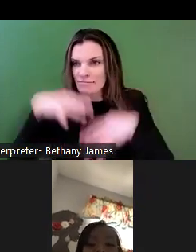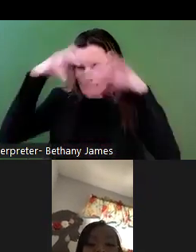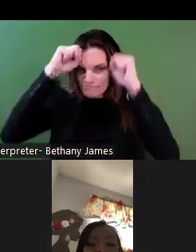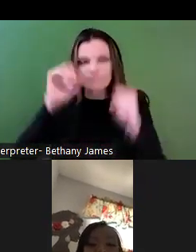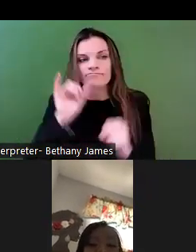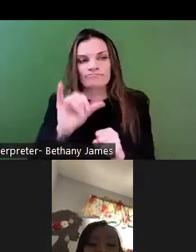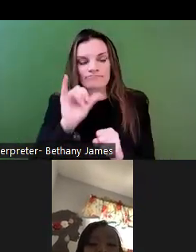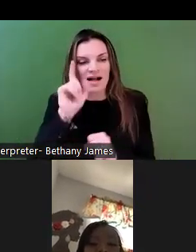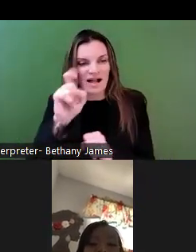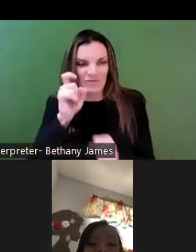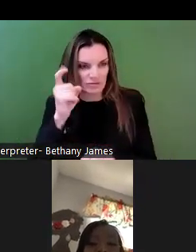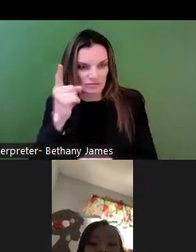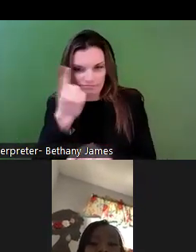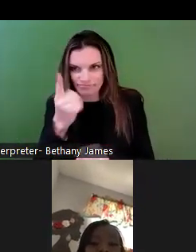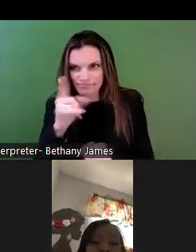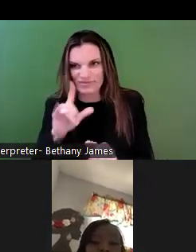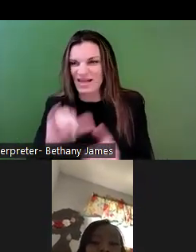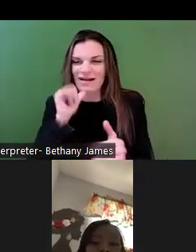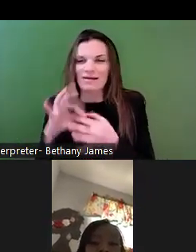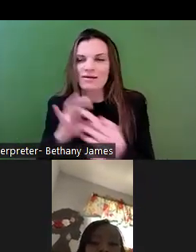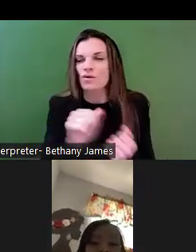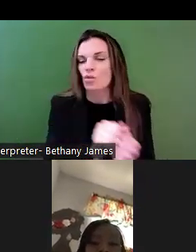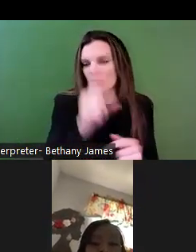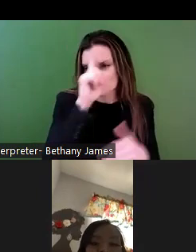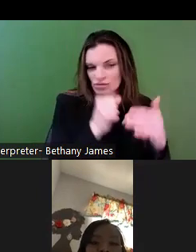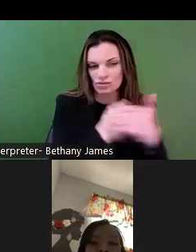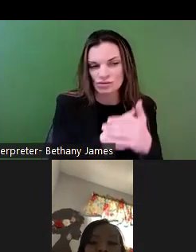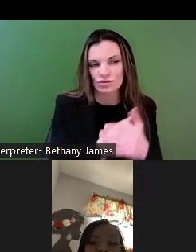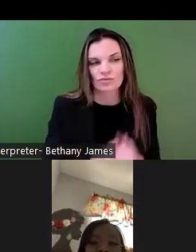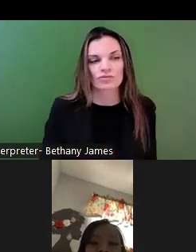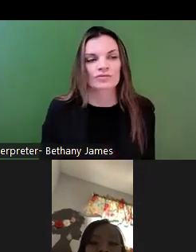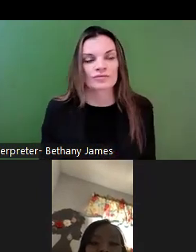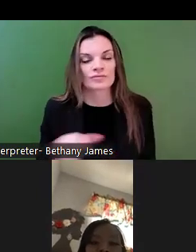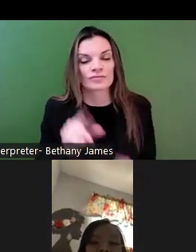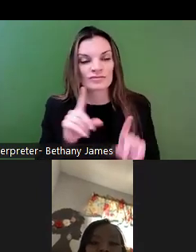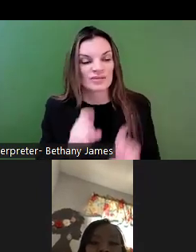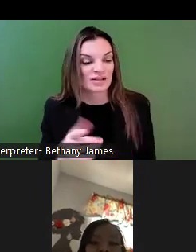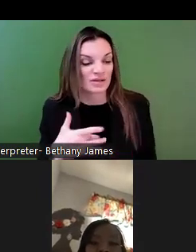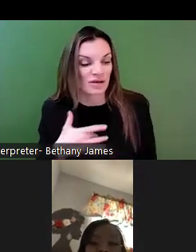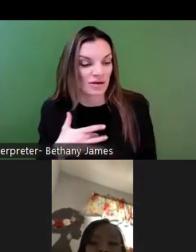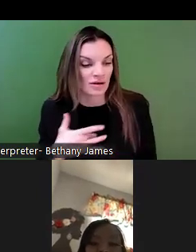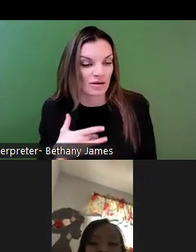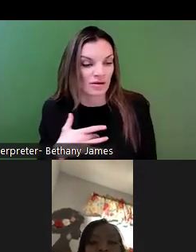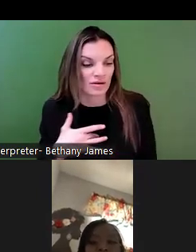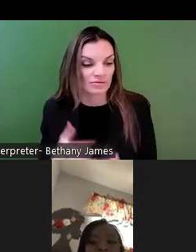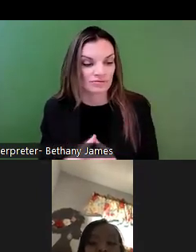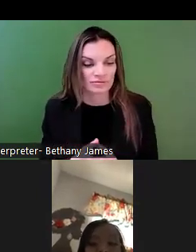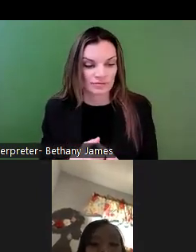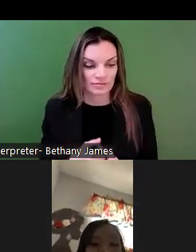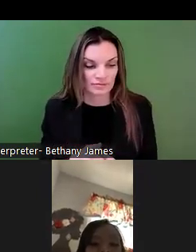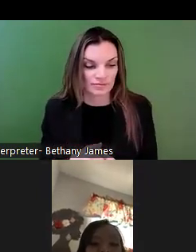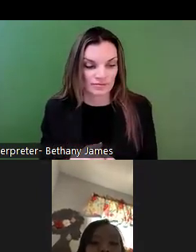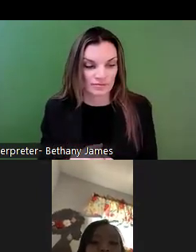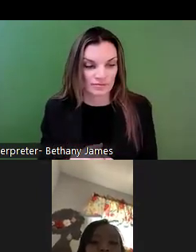Also, other things that you want to get is the EKG or electrocardiogram of the heart, basic labs that we look for, because we want to look at electrolytes, we want to check